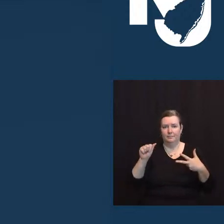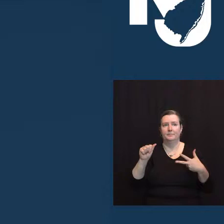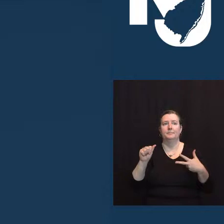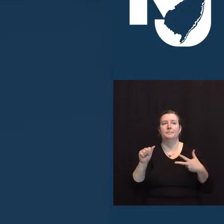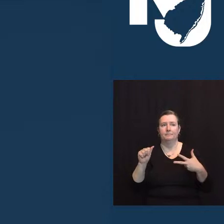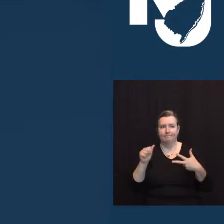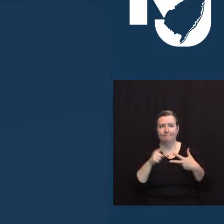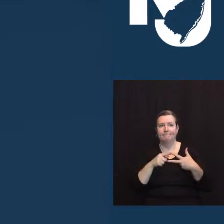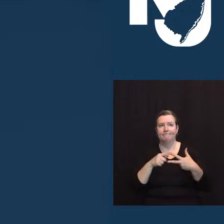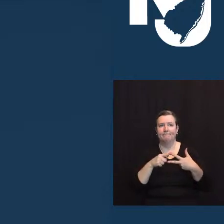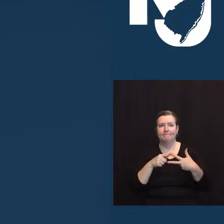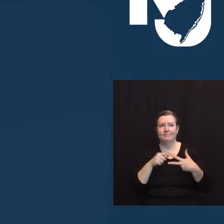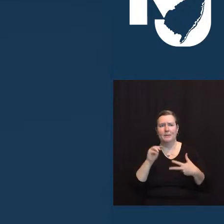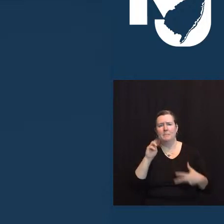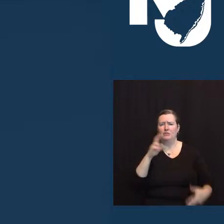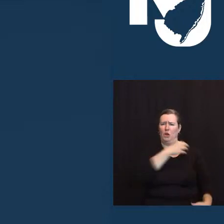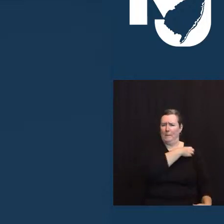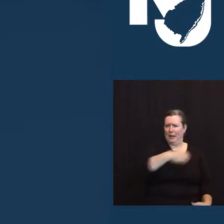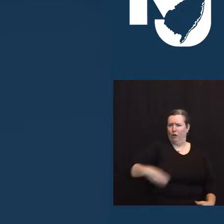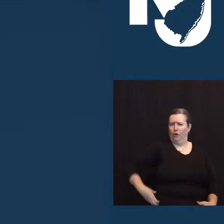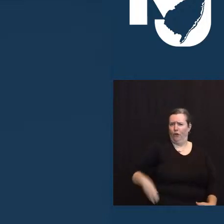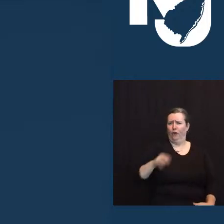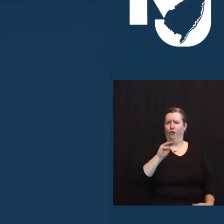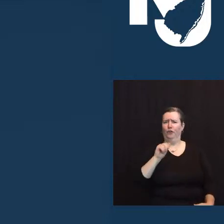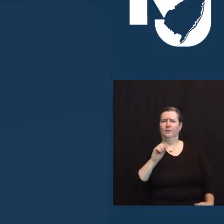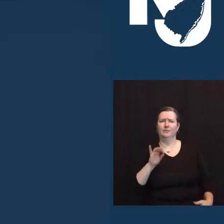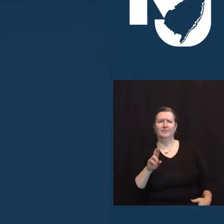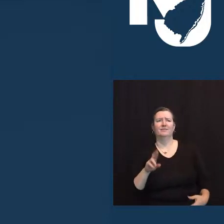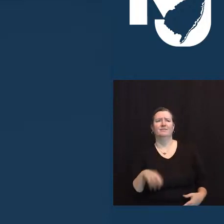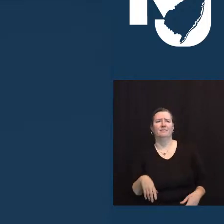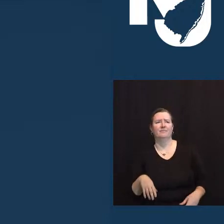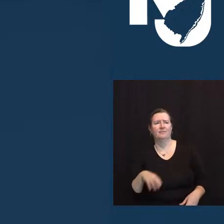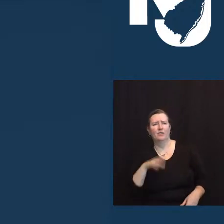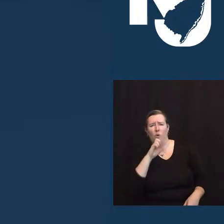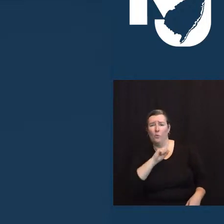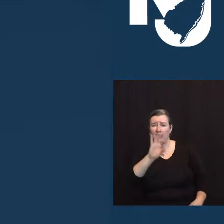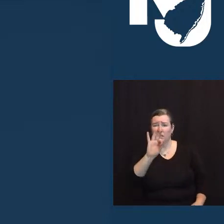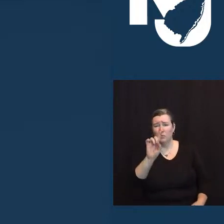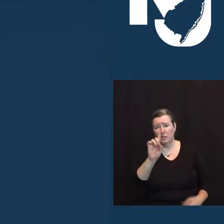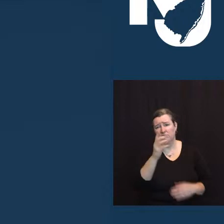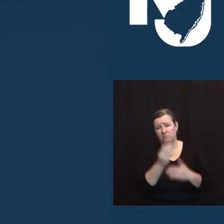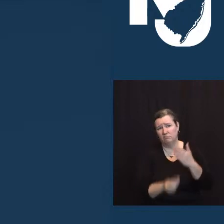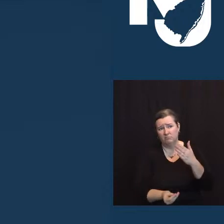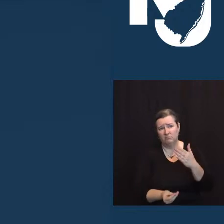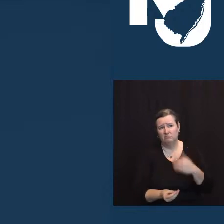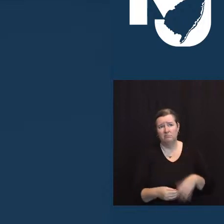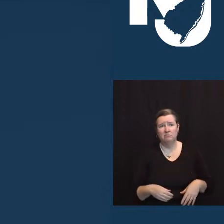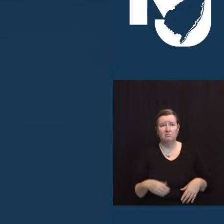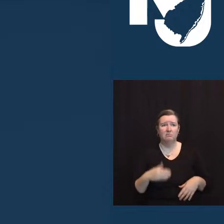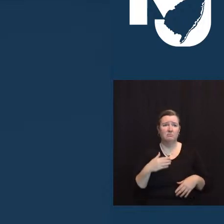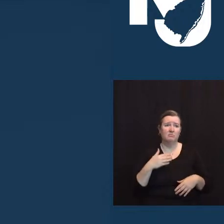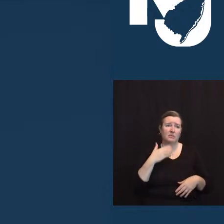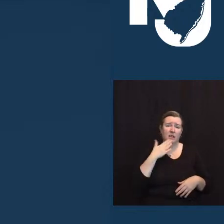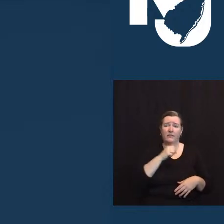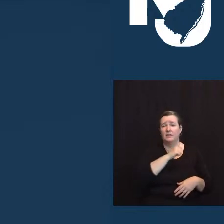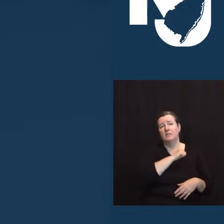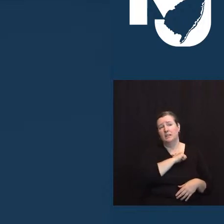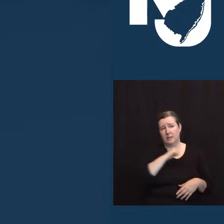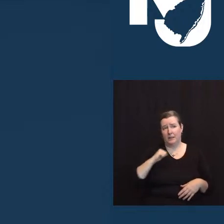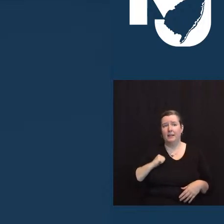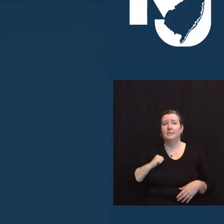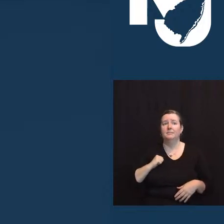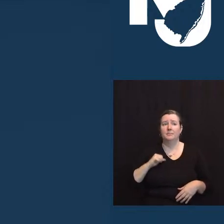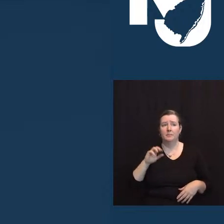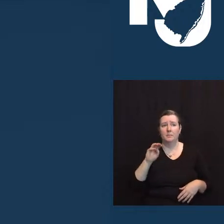at the age of 91, and I want to thank my friend, Assemblyman Bill Moen, for passing along Dave's life and, sadly, his